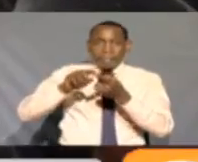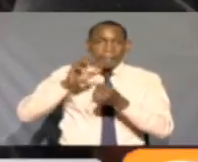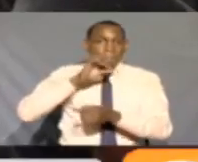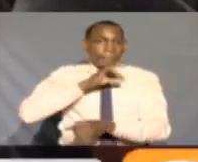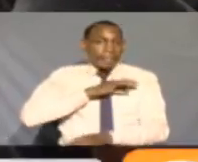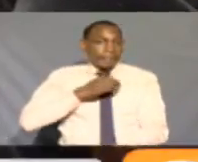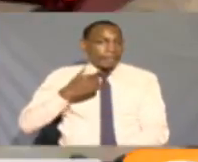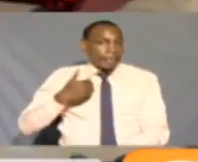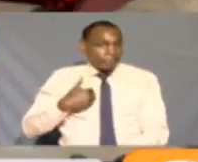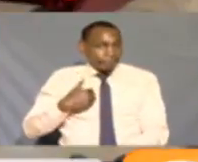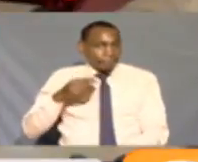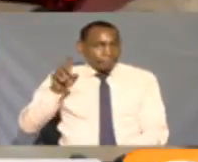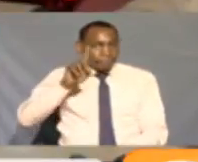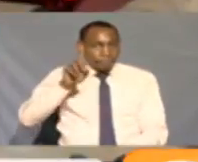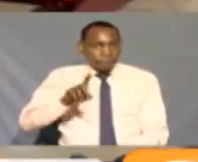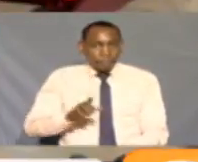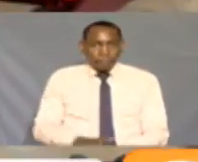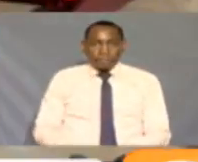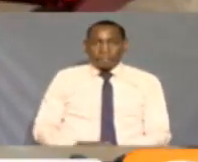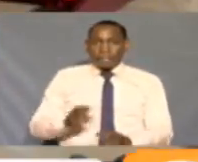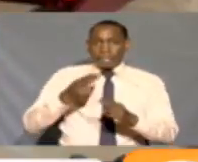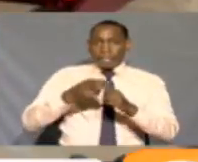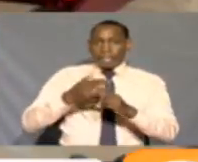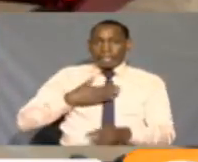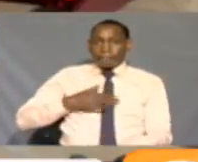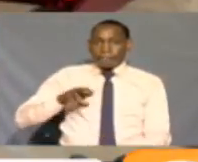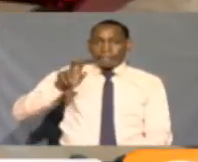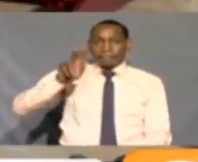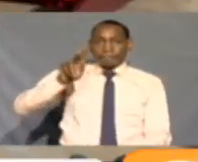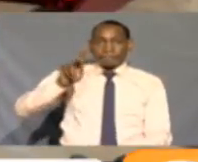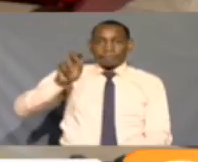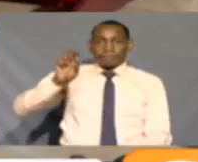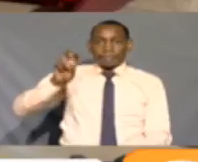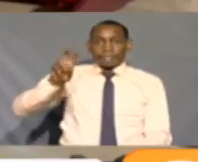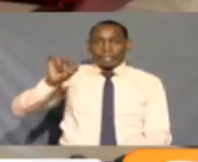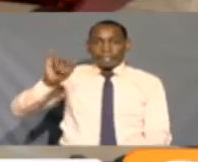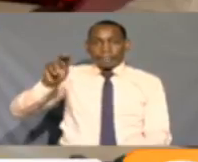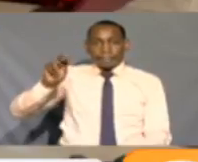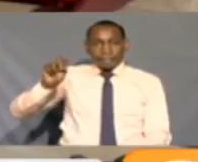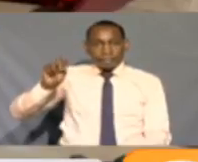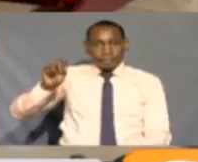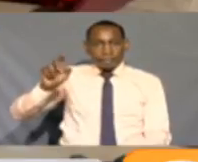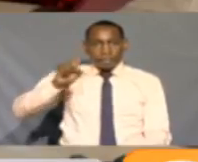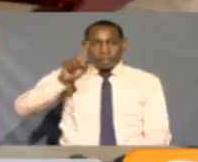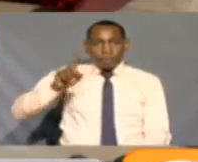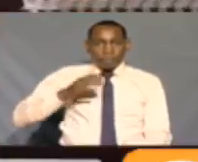yake. Okay, my name's Kevin Anachoni.